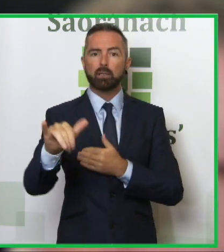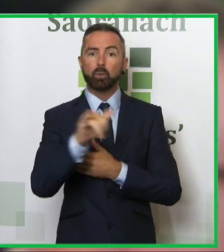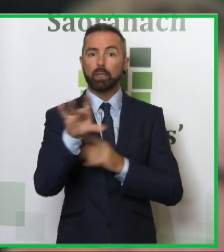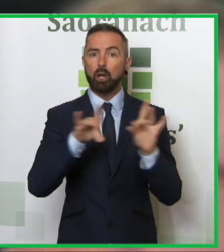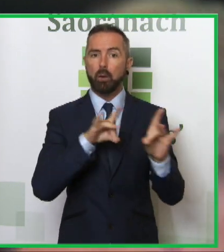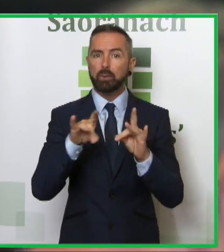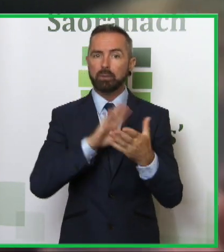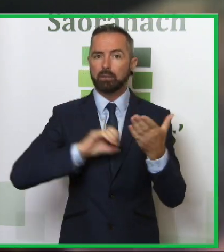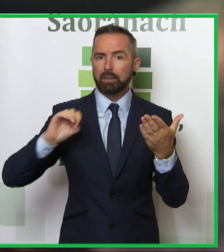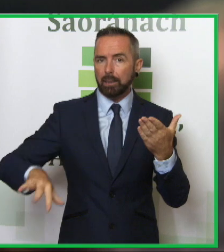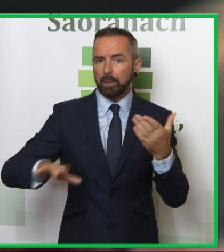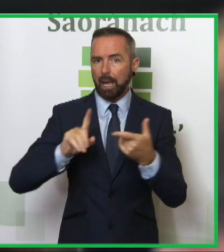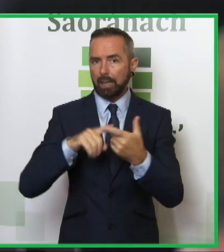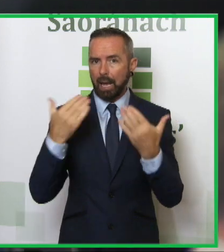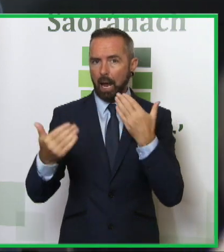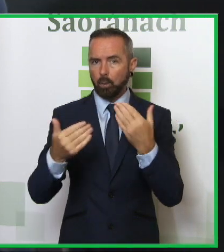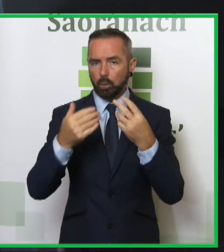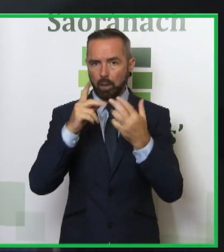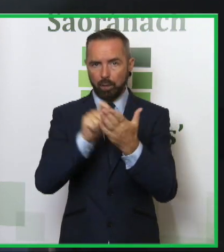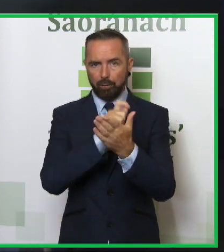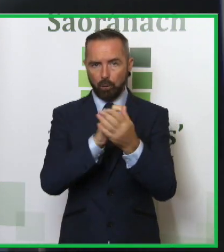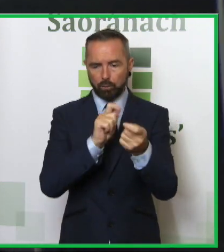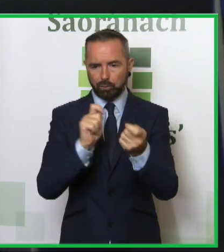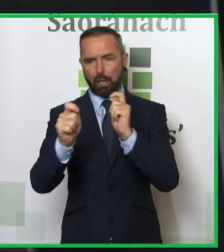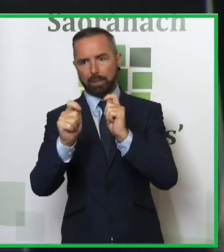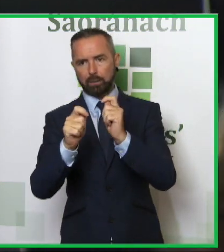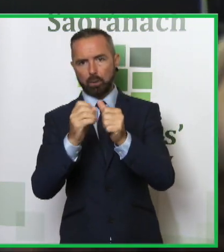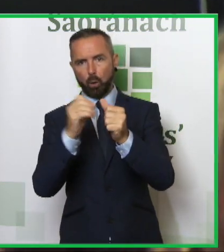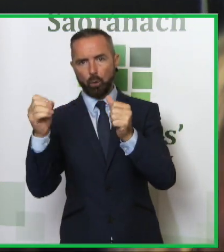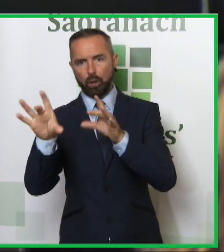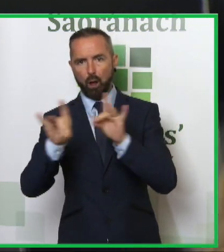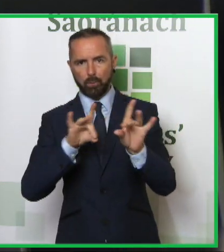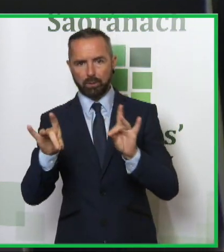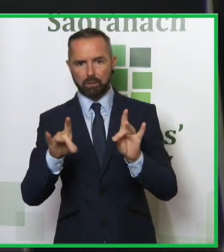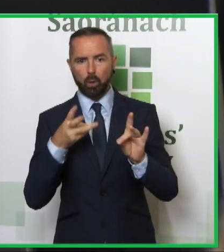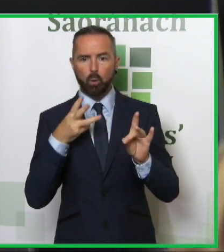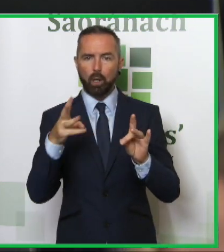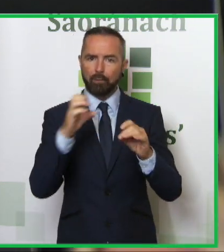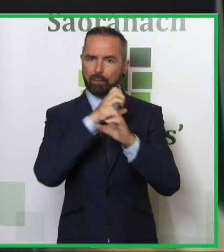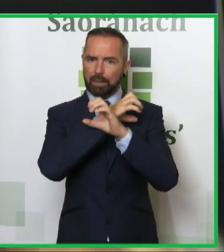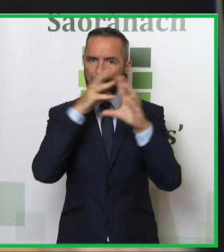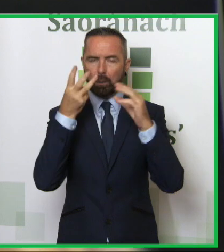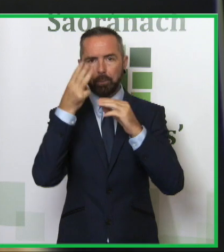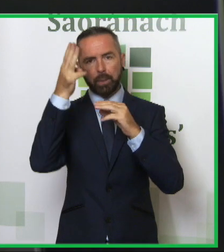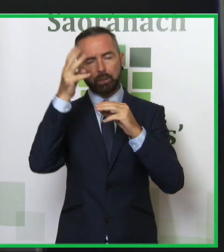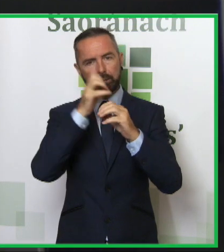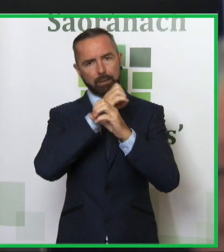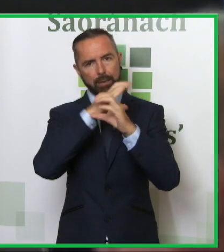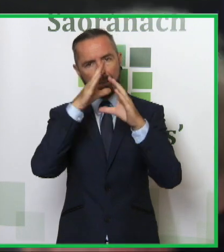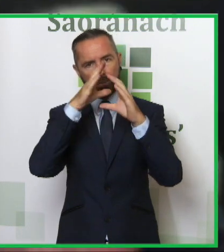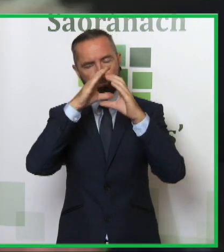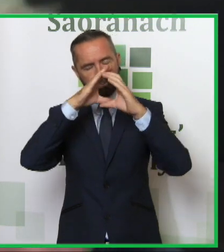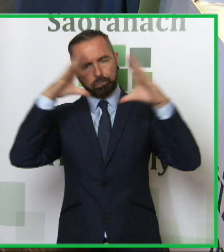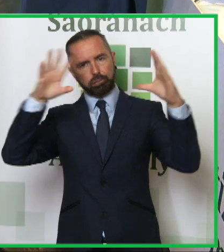were eliminated and how those votes transferred to each of the remaining options. So there will be a clear picture of exactly how the